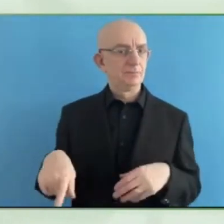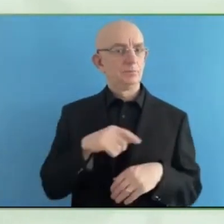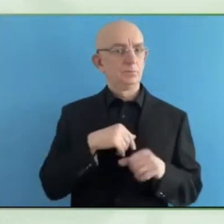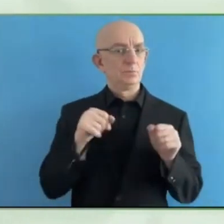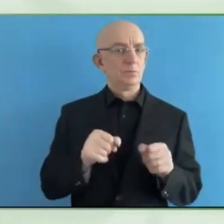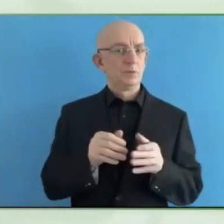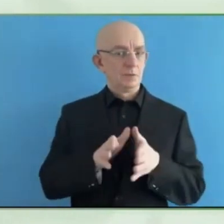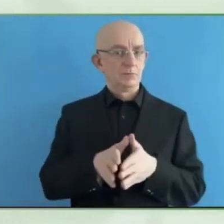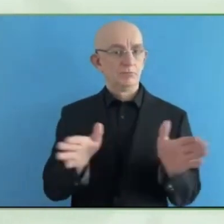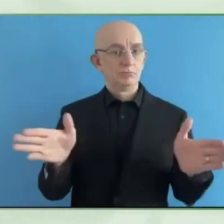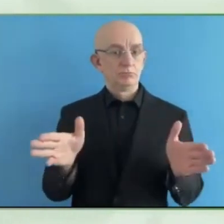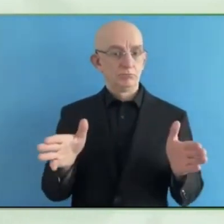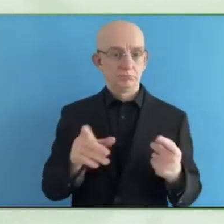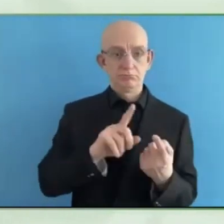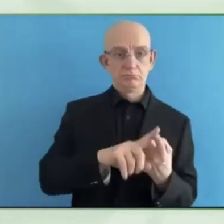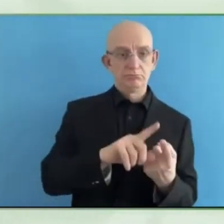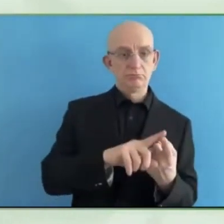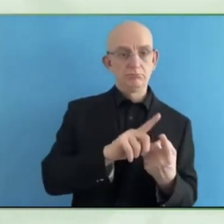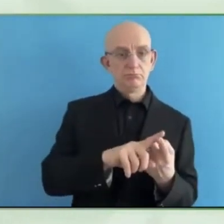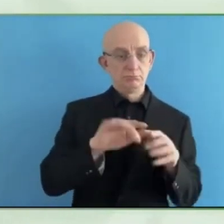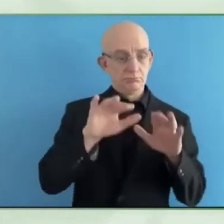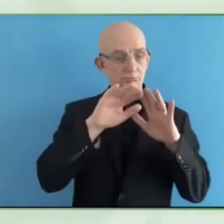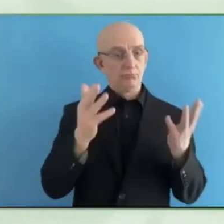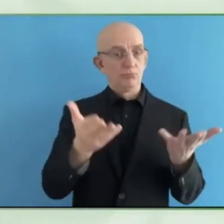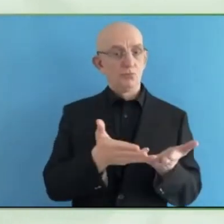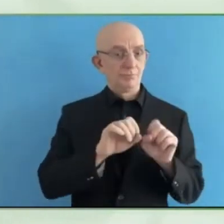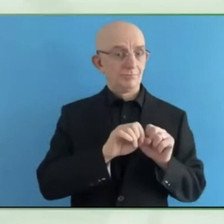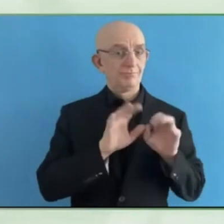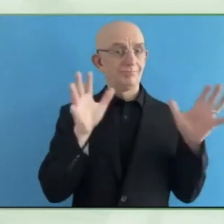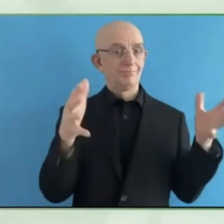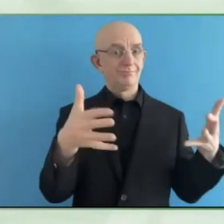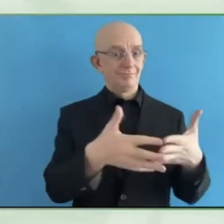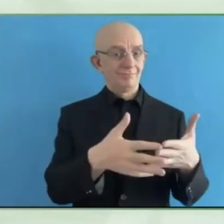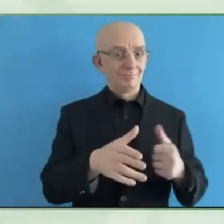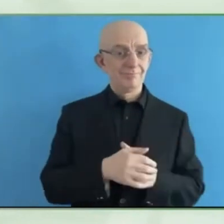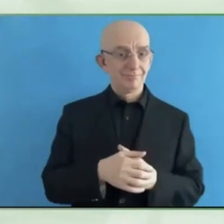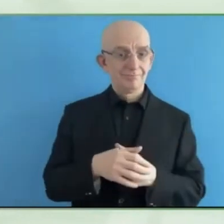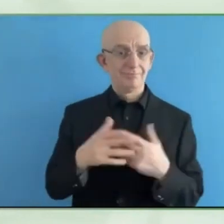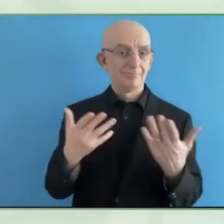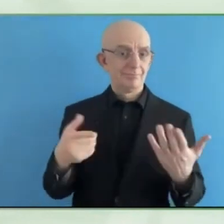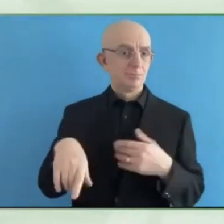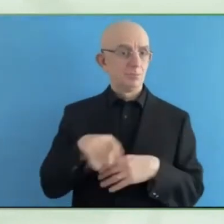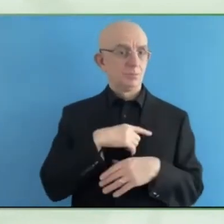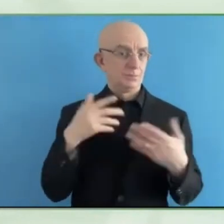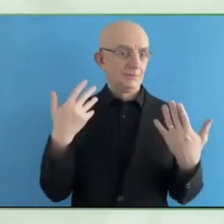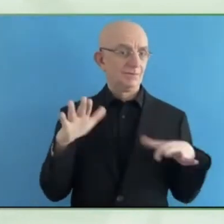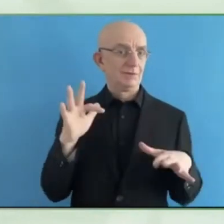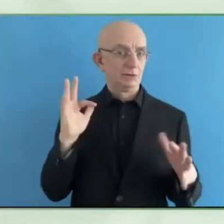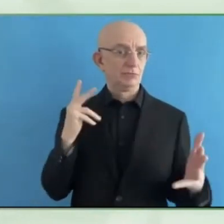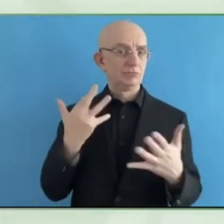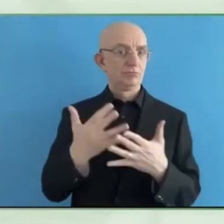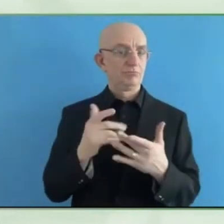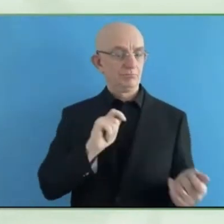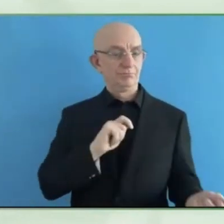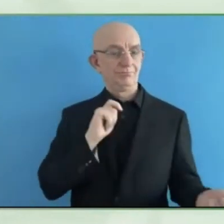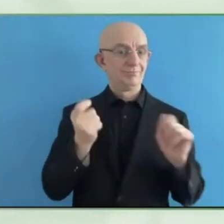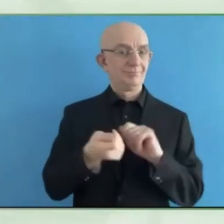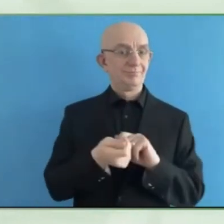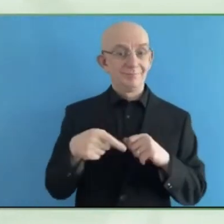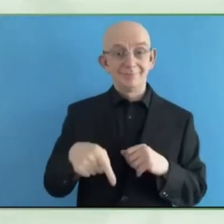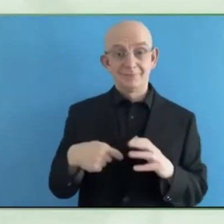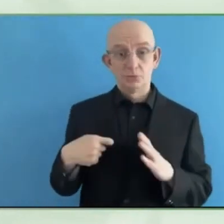project to Latin America, to Chile, because my son is leading Latin America. And